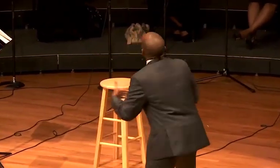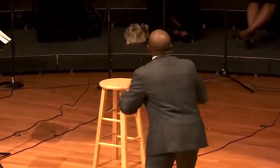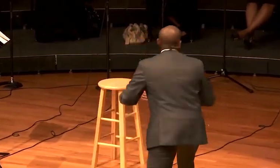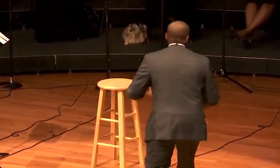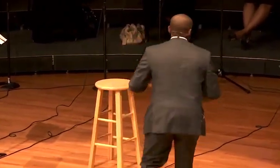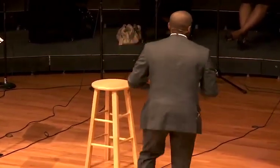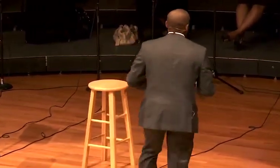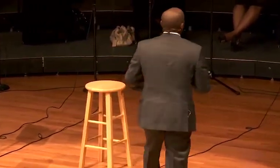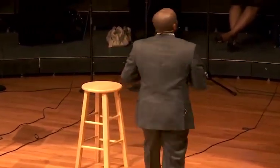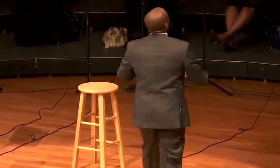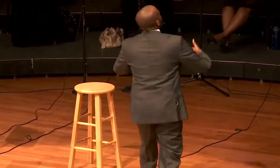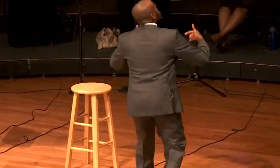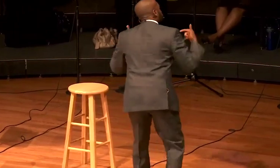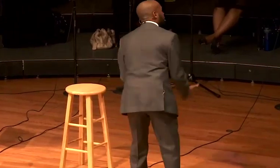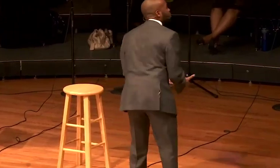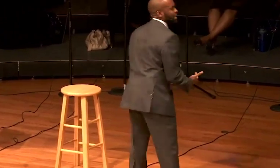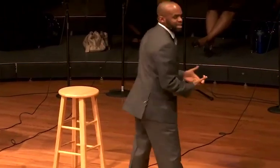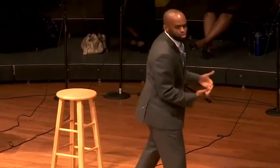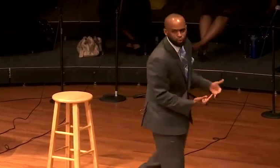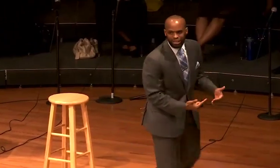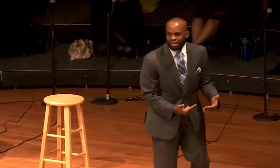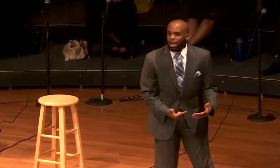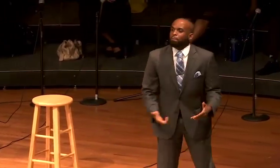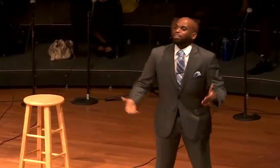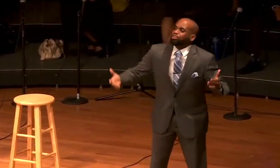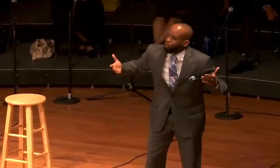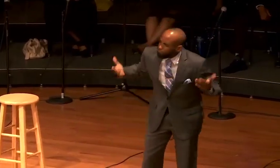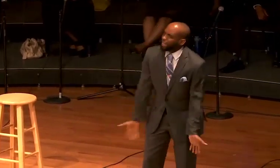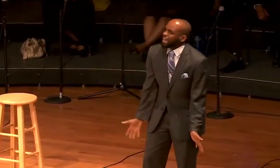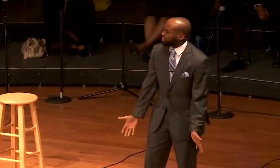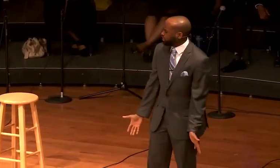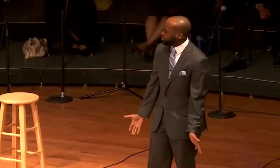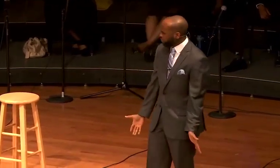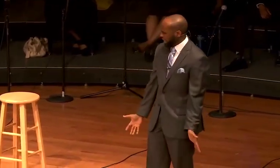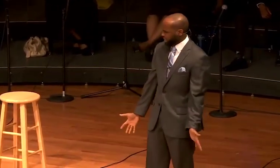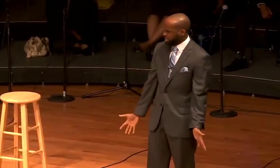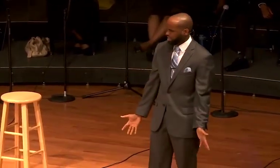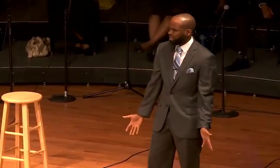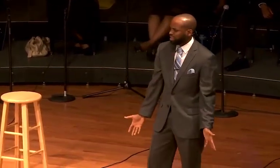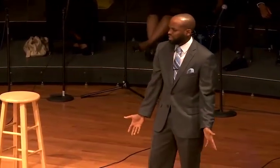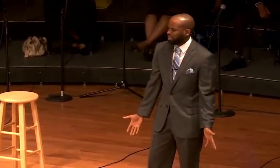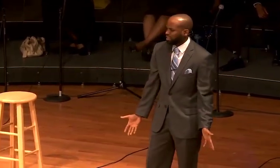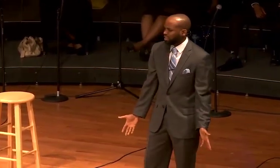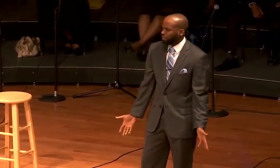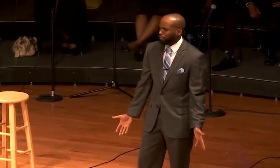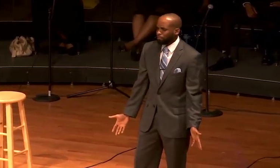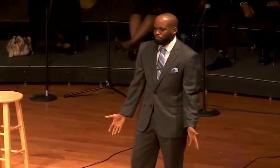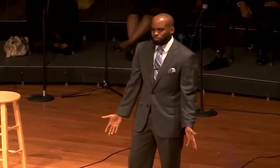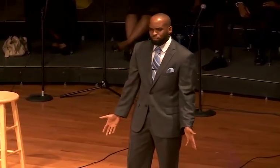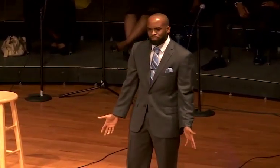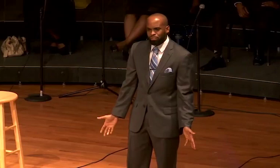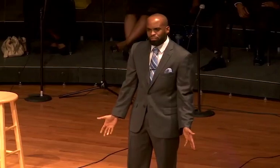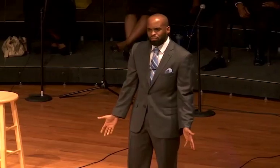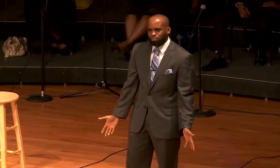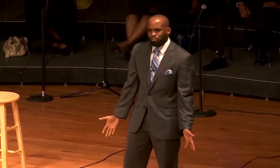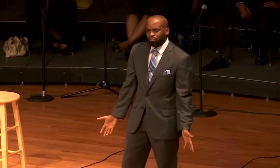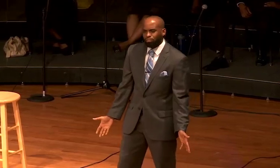listen, I understand. Your spirit is willing, but your flesh is weak.